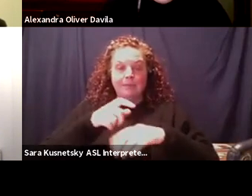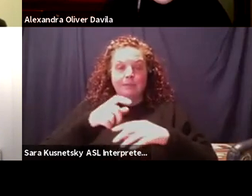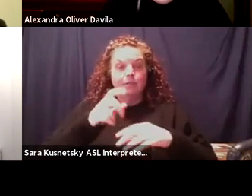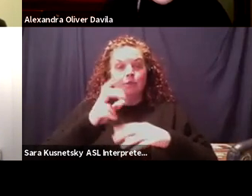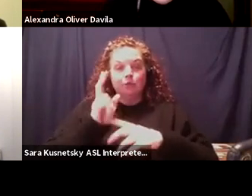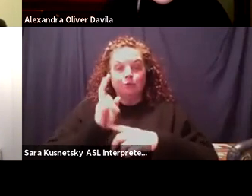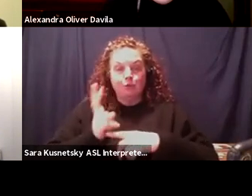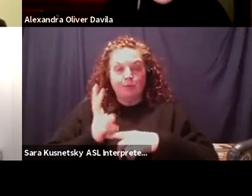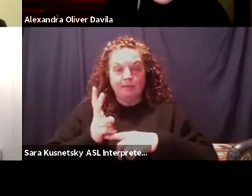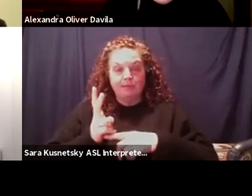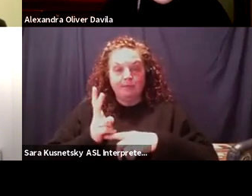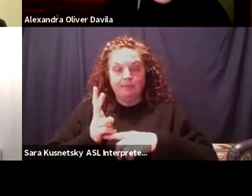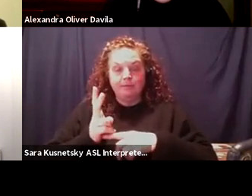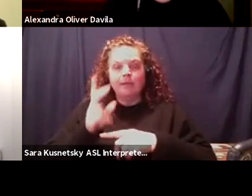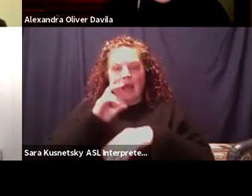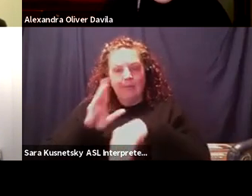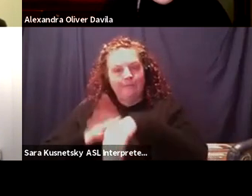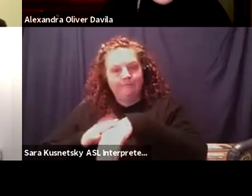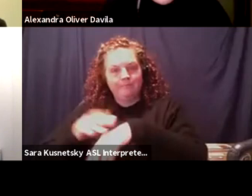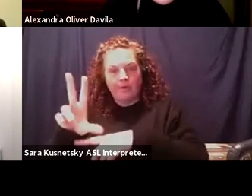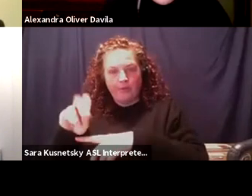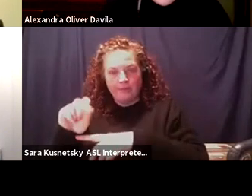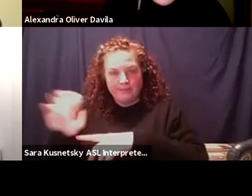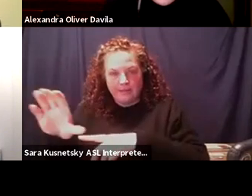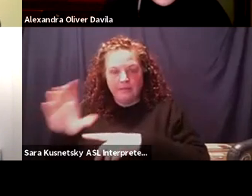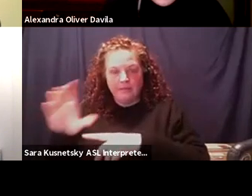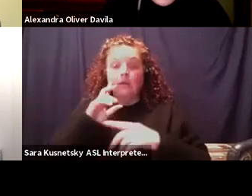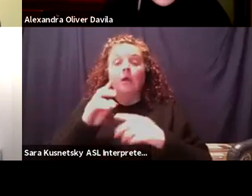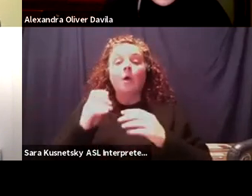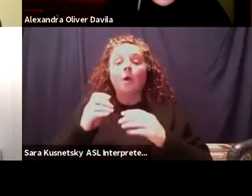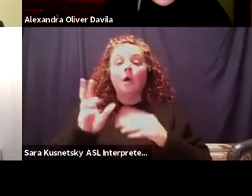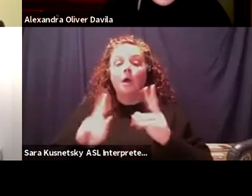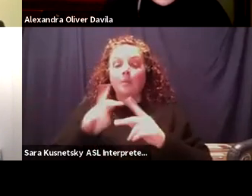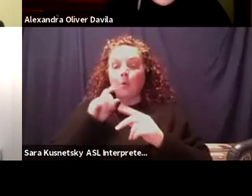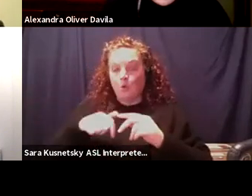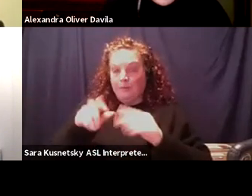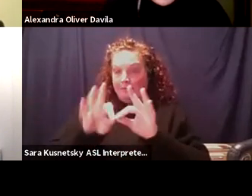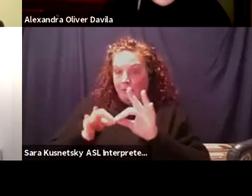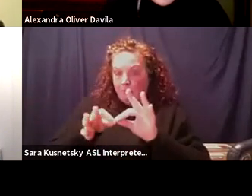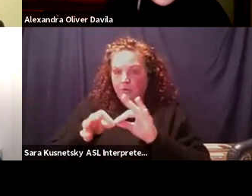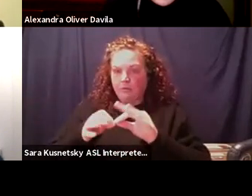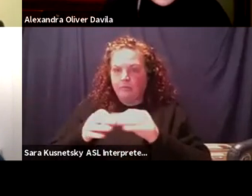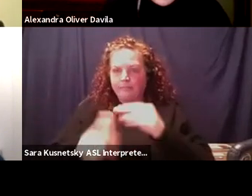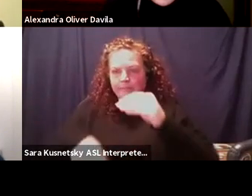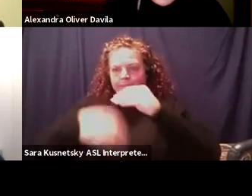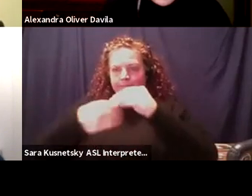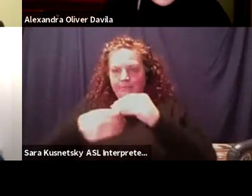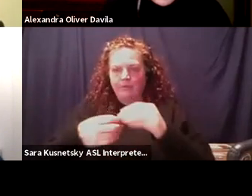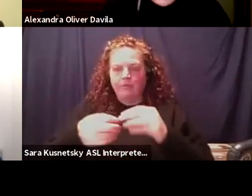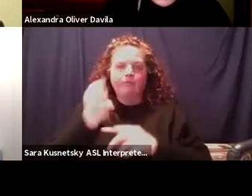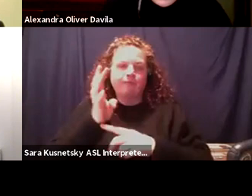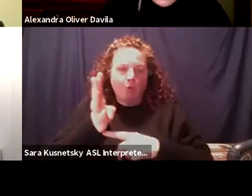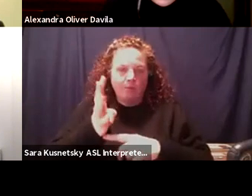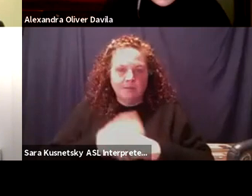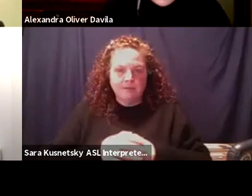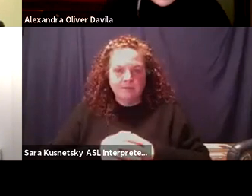seconds remaining. Those who require interpretation services will receive an additional 2 minutes. To